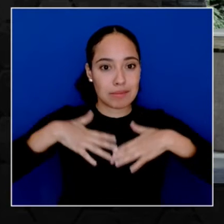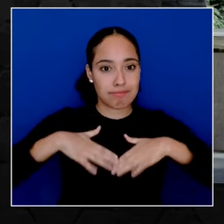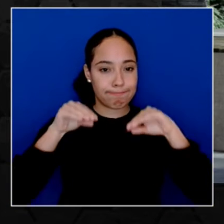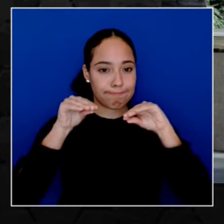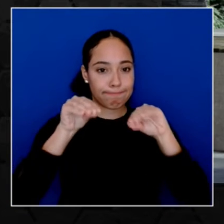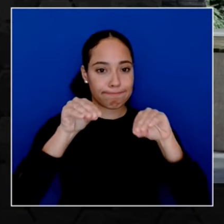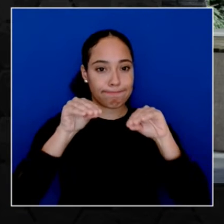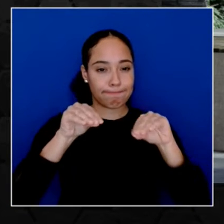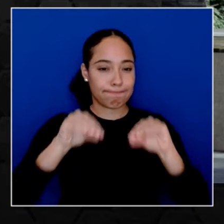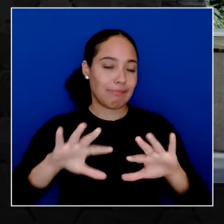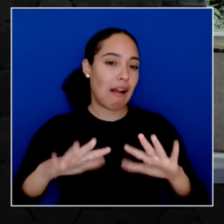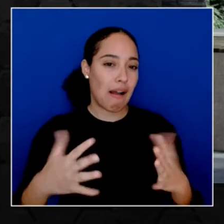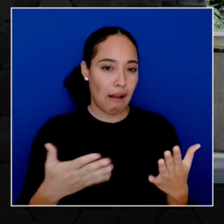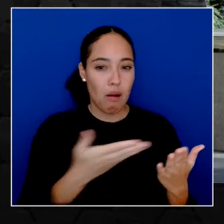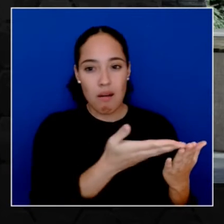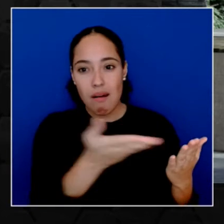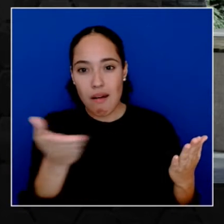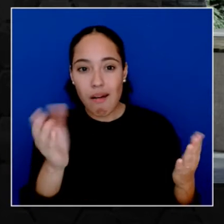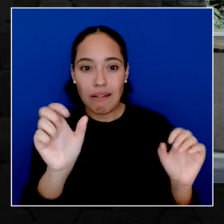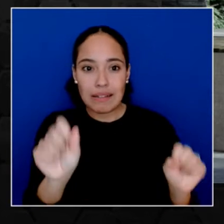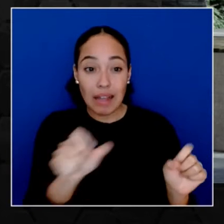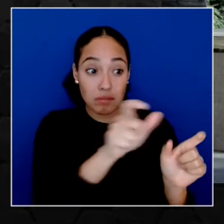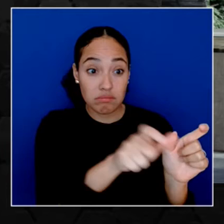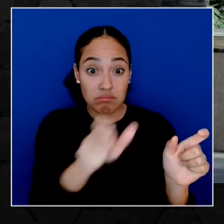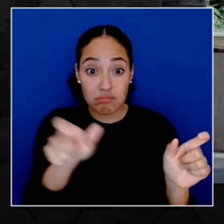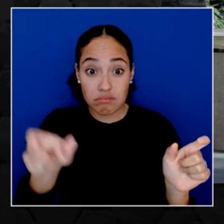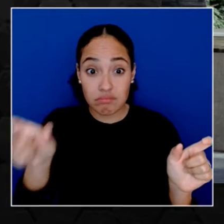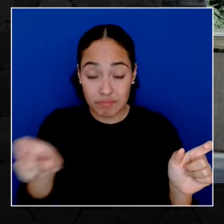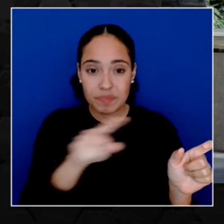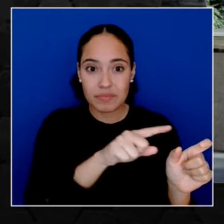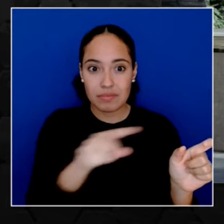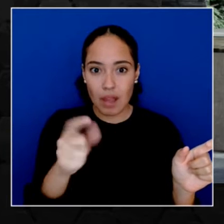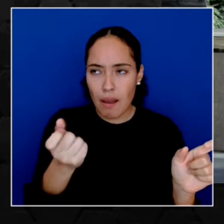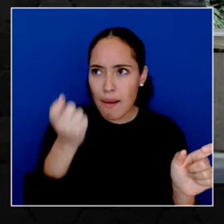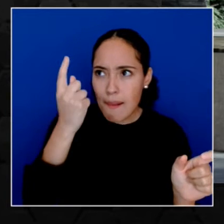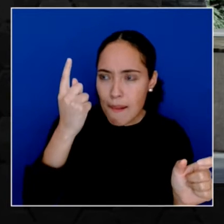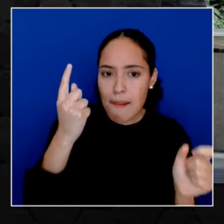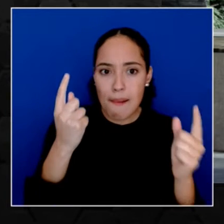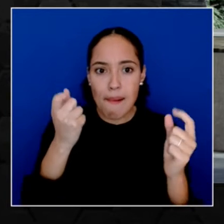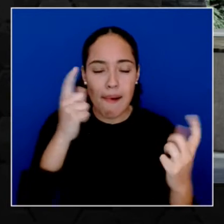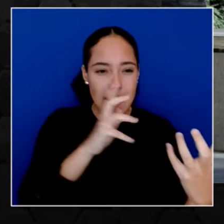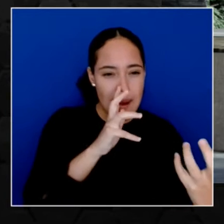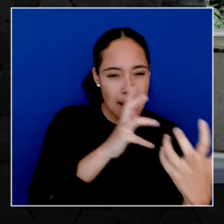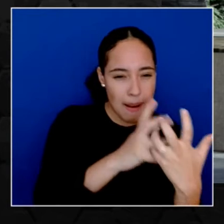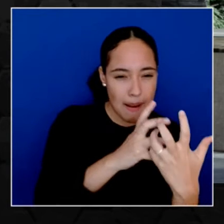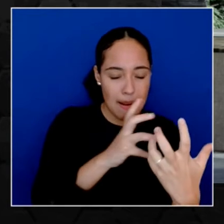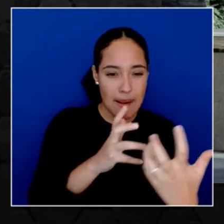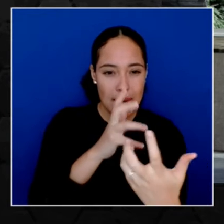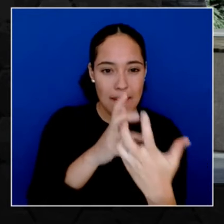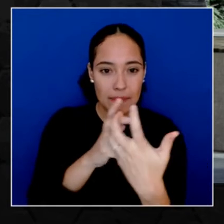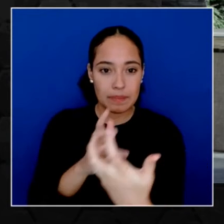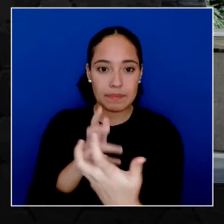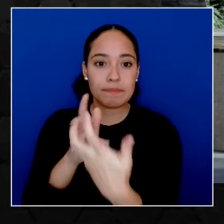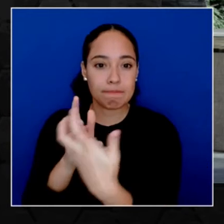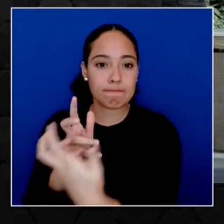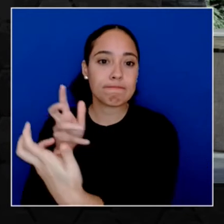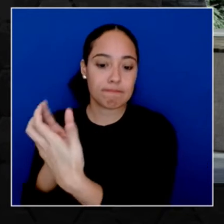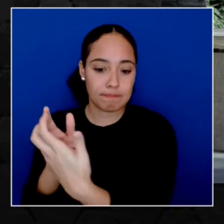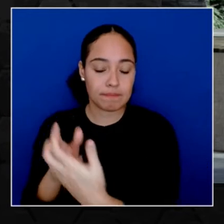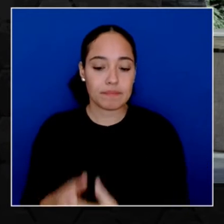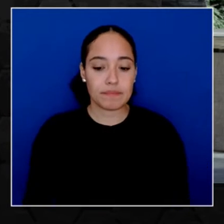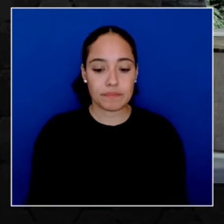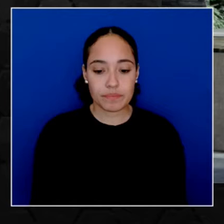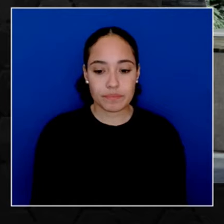is doing or is providing their materials. So for example, the example of the having